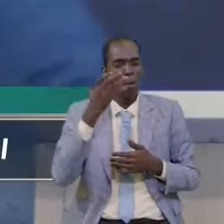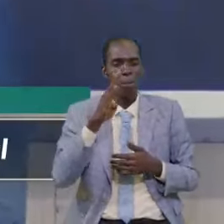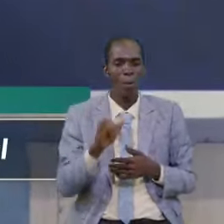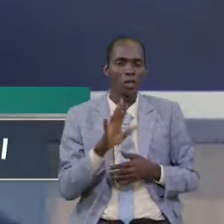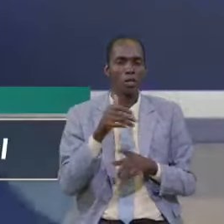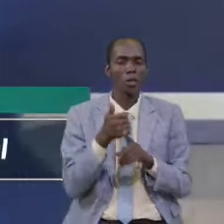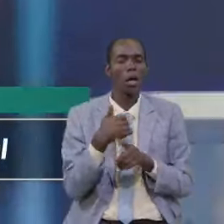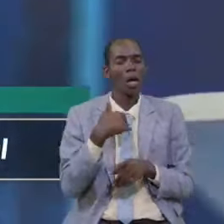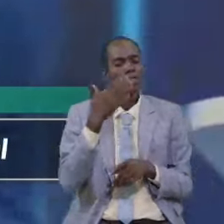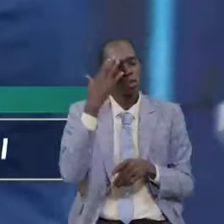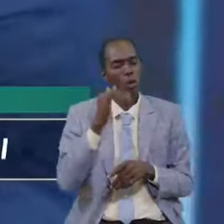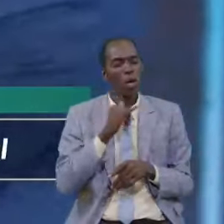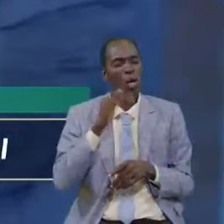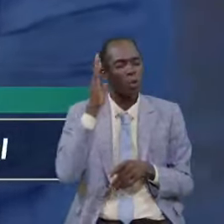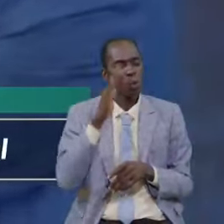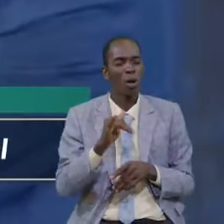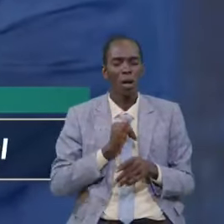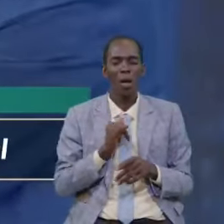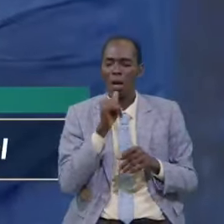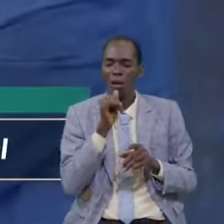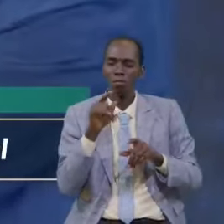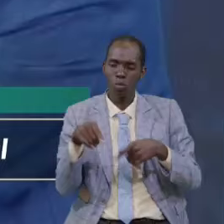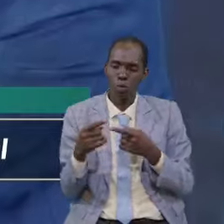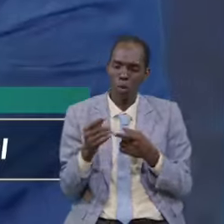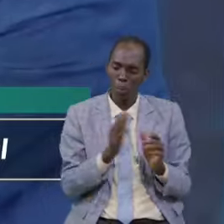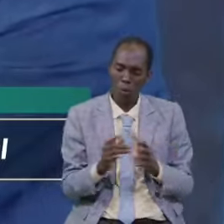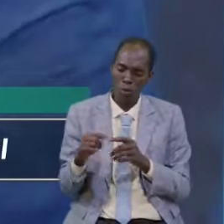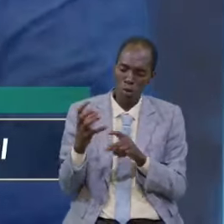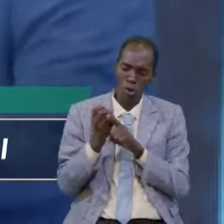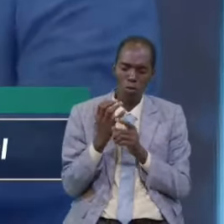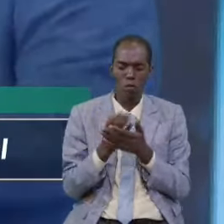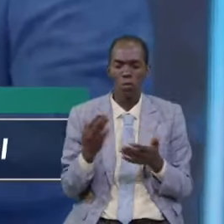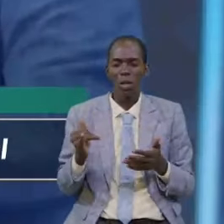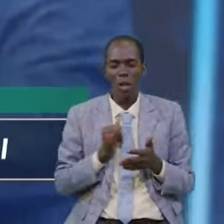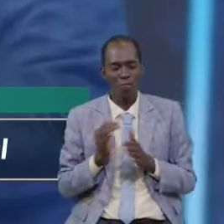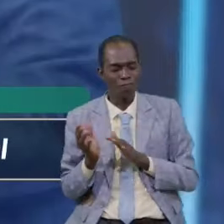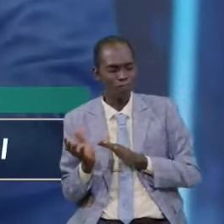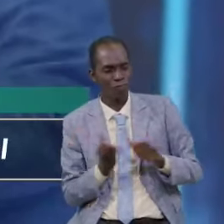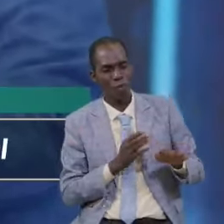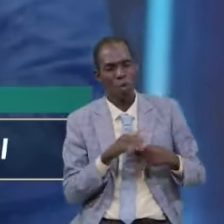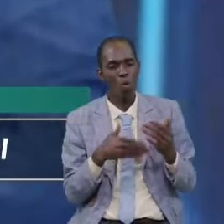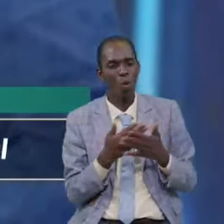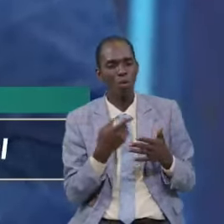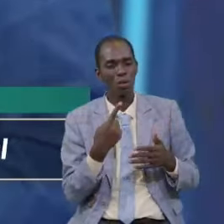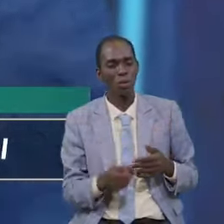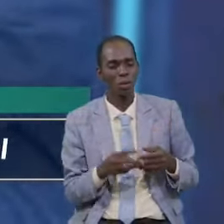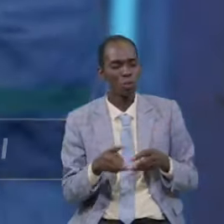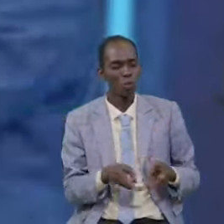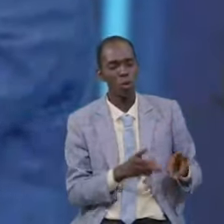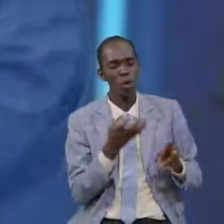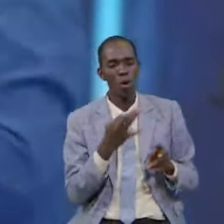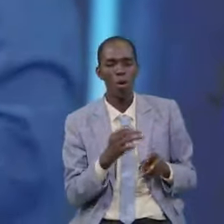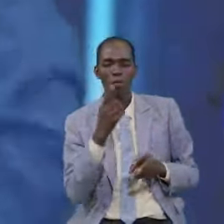achieve something. I abandon all those ways of mediocrity, and then I come and I say,